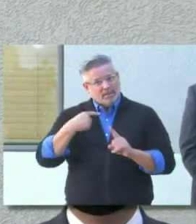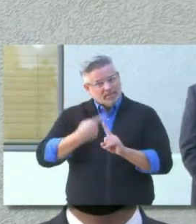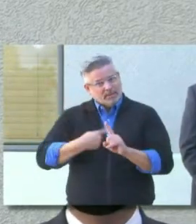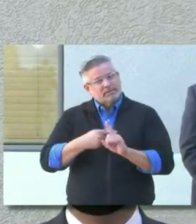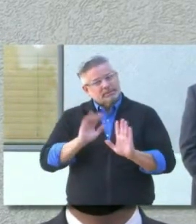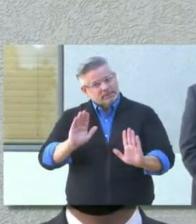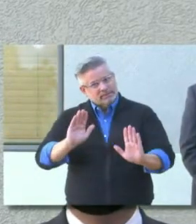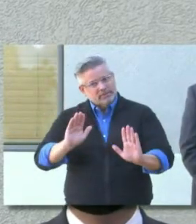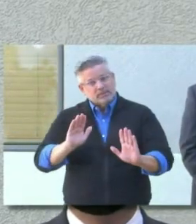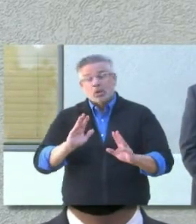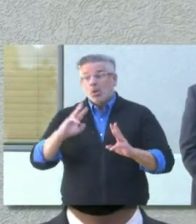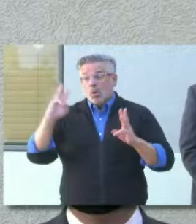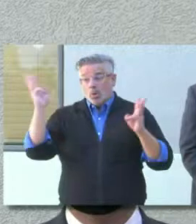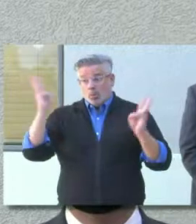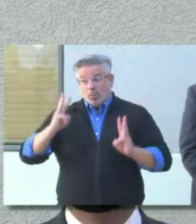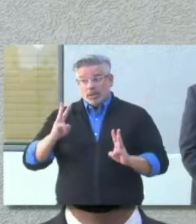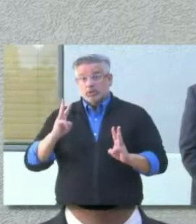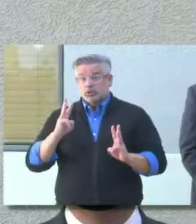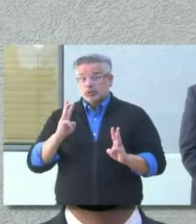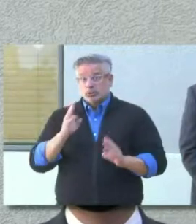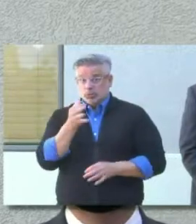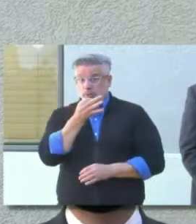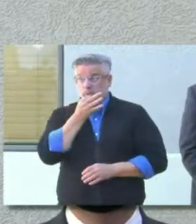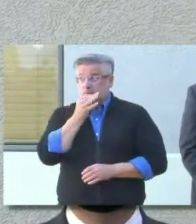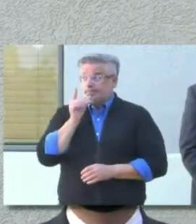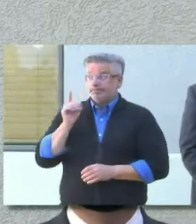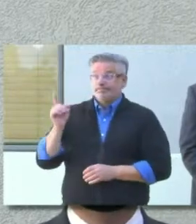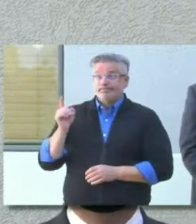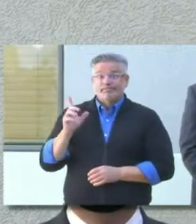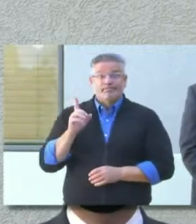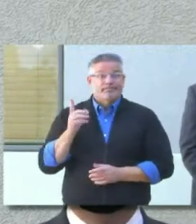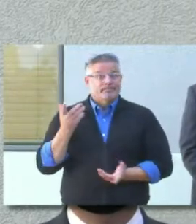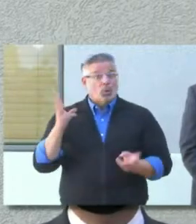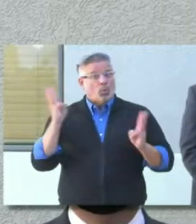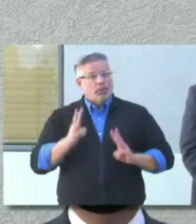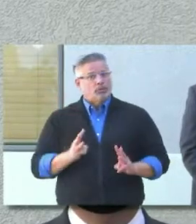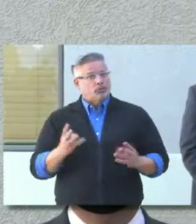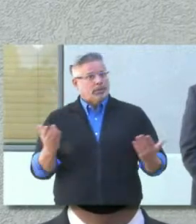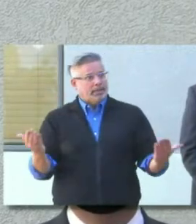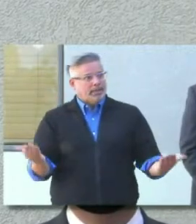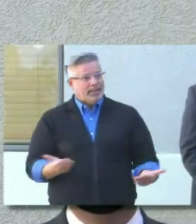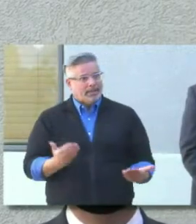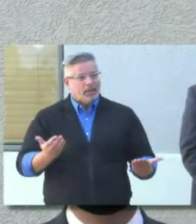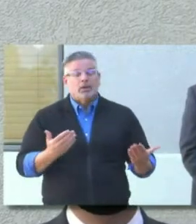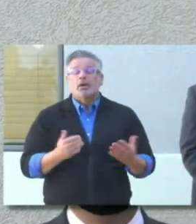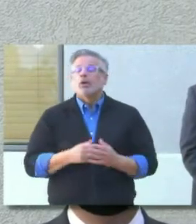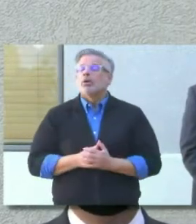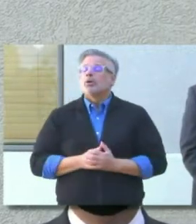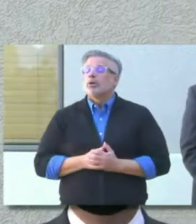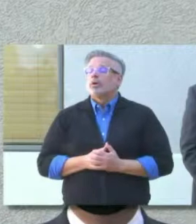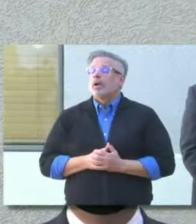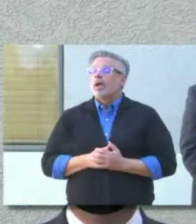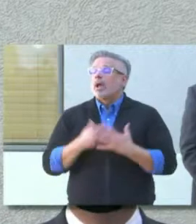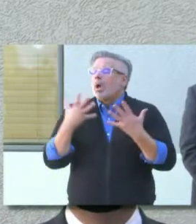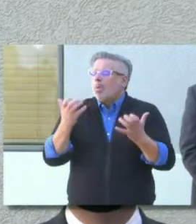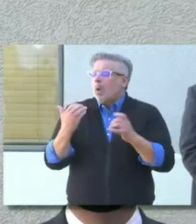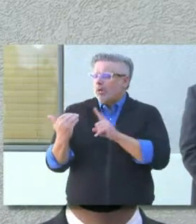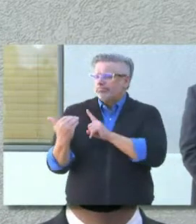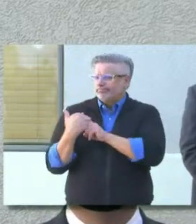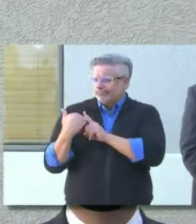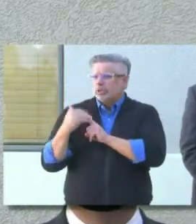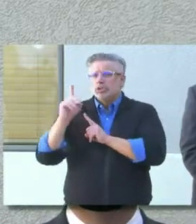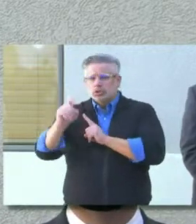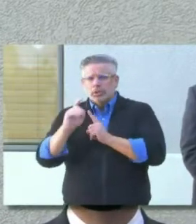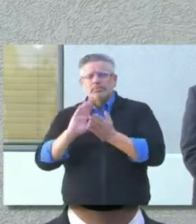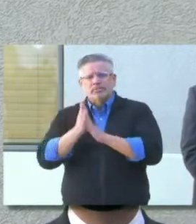months. Winter is coming. Winter is here. And as we are wont to be reminded, should